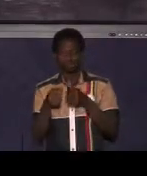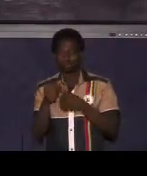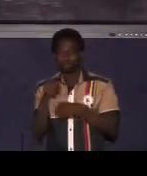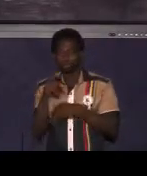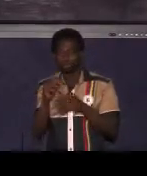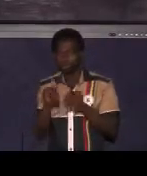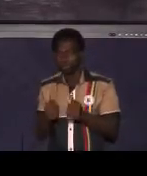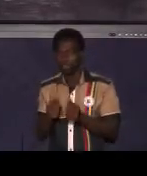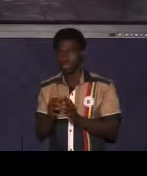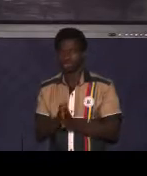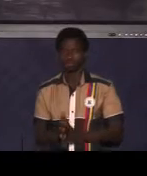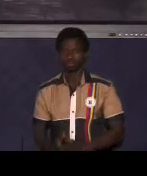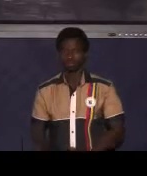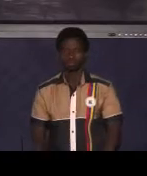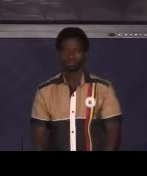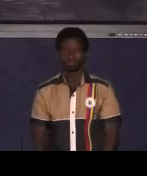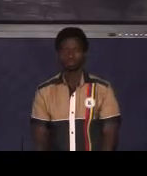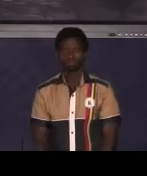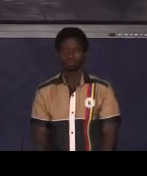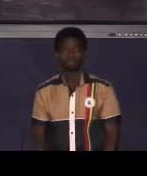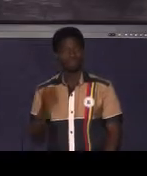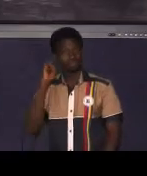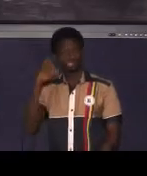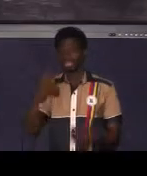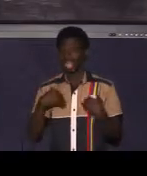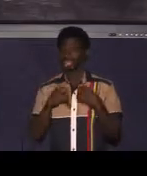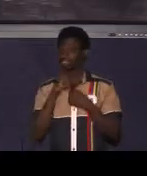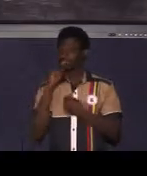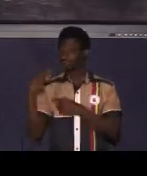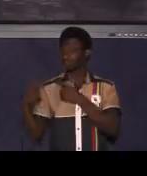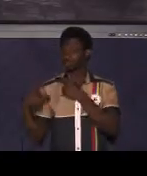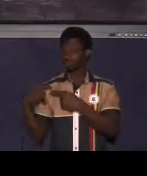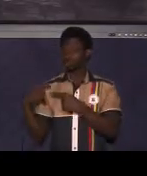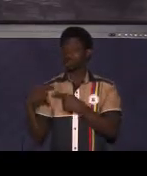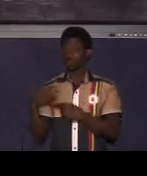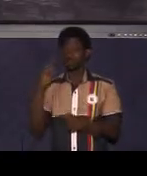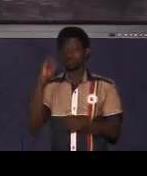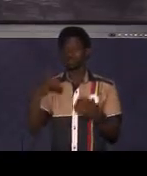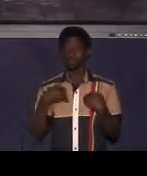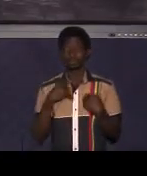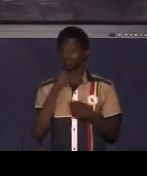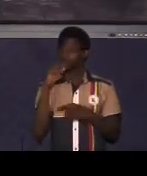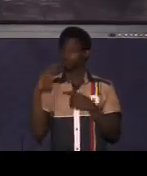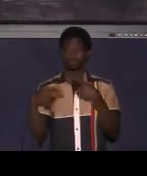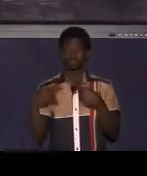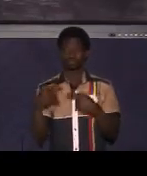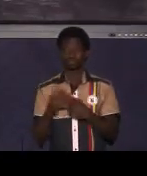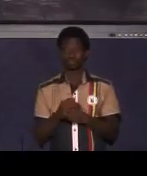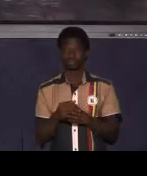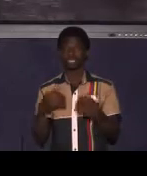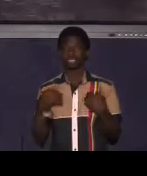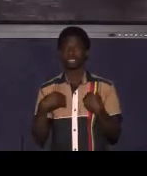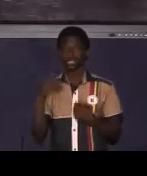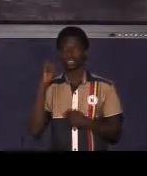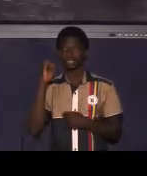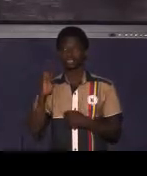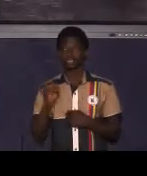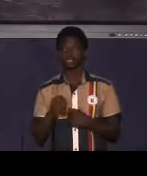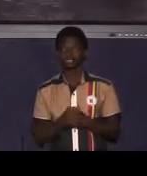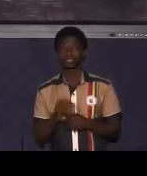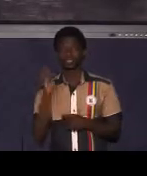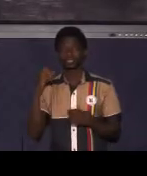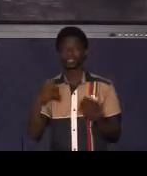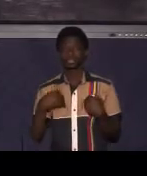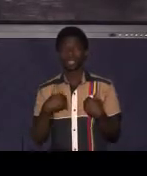form. Good job, you. Well done. He hasn't gone. He hasn't gone.